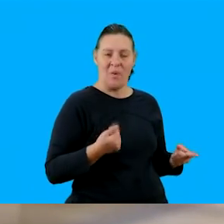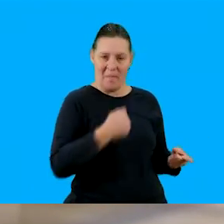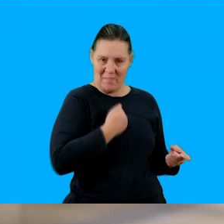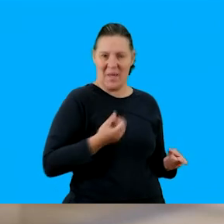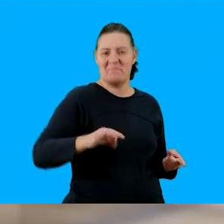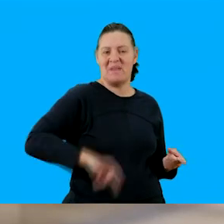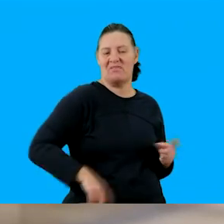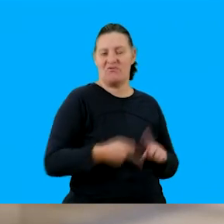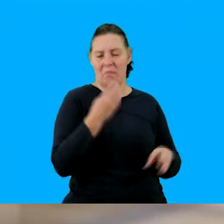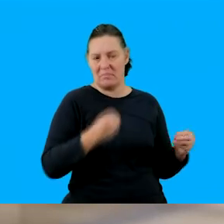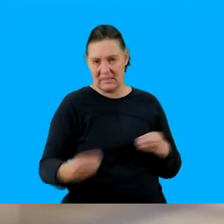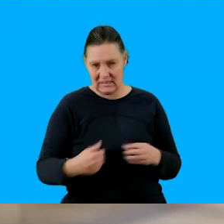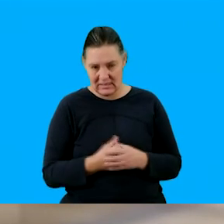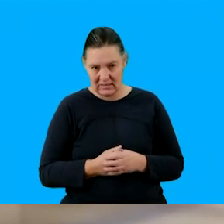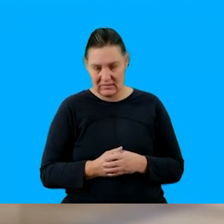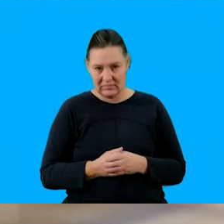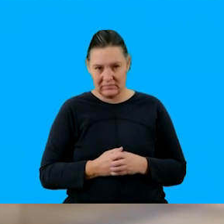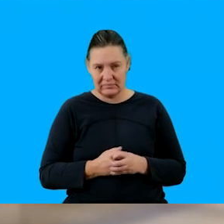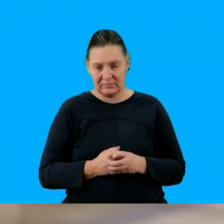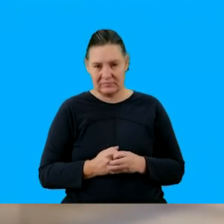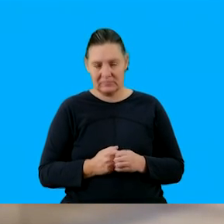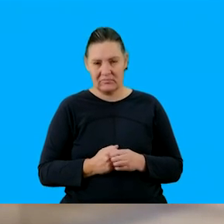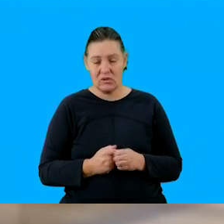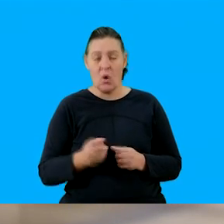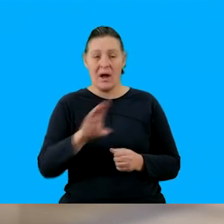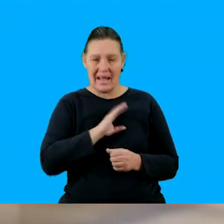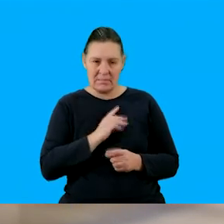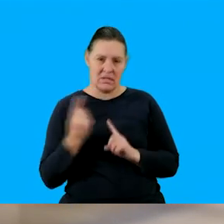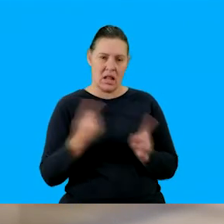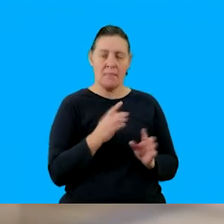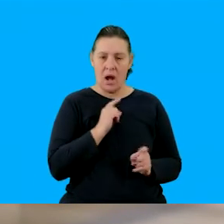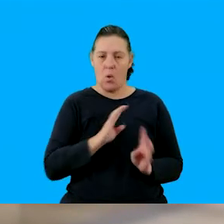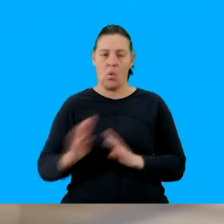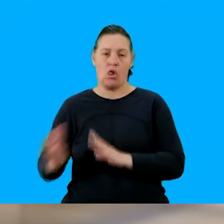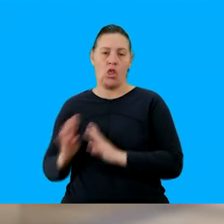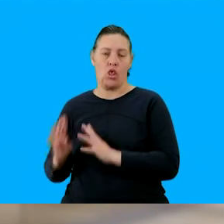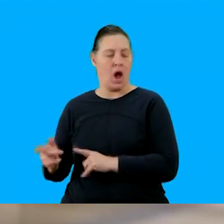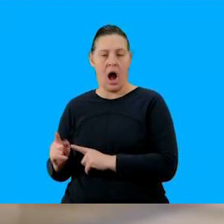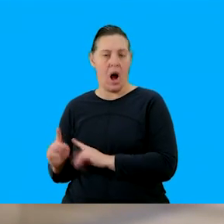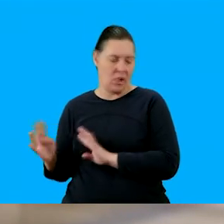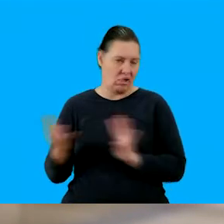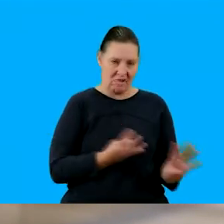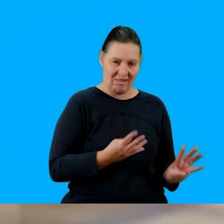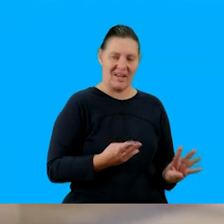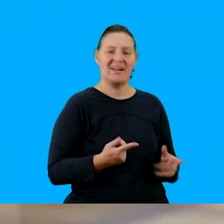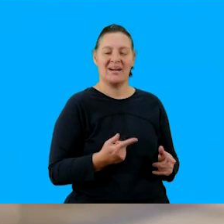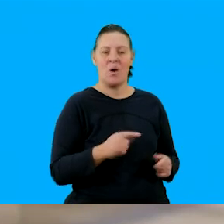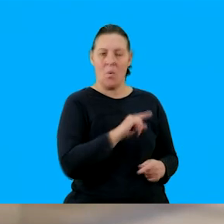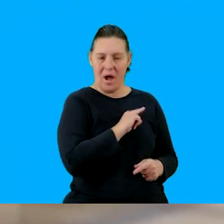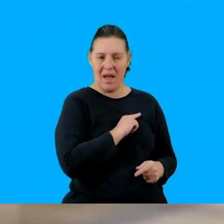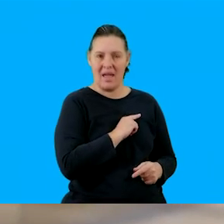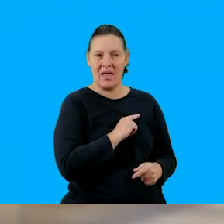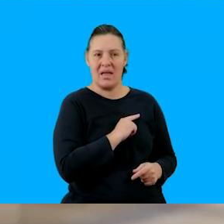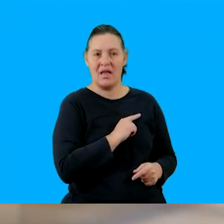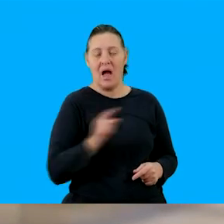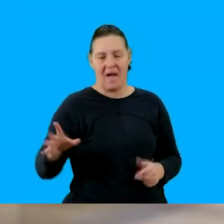that he benefits from this business, benefits a lot of customers. Instead of customers going to buy to Joe, they would come and buy from him,